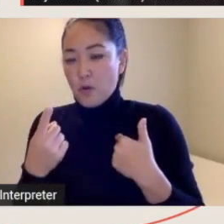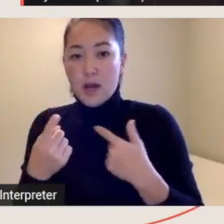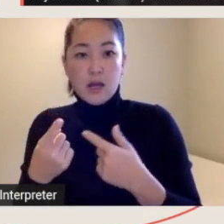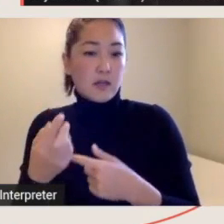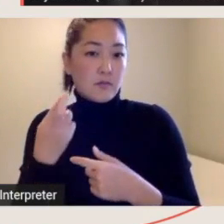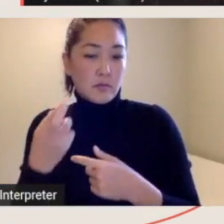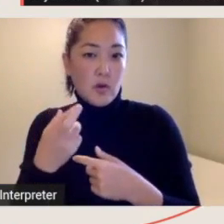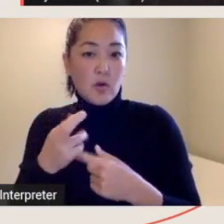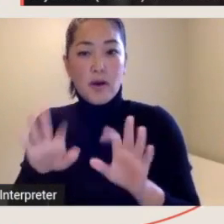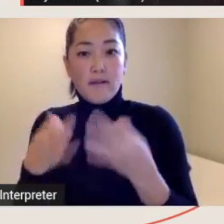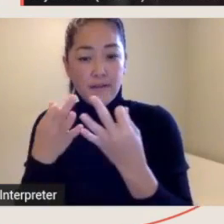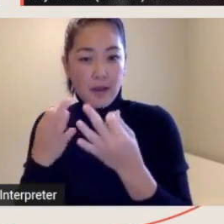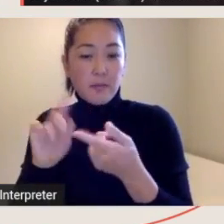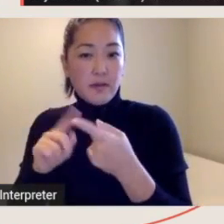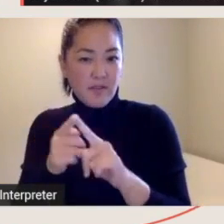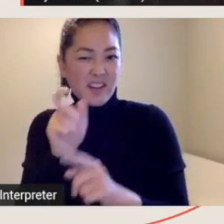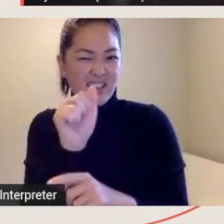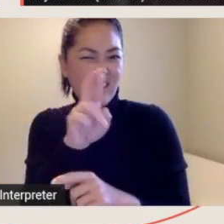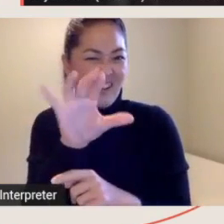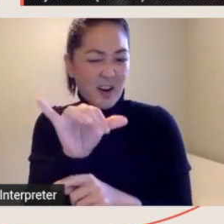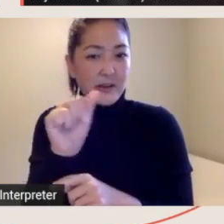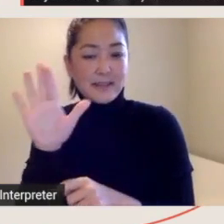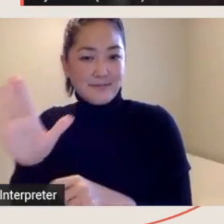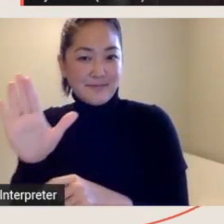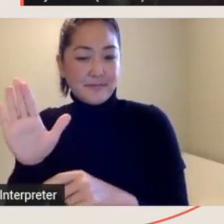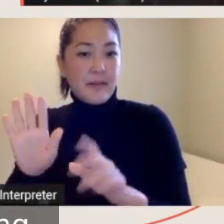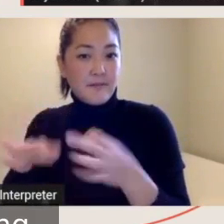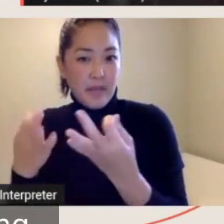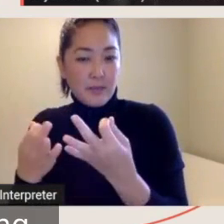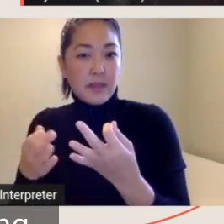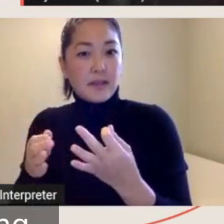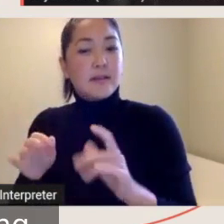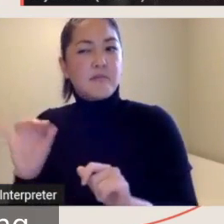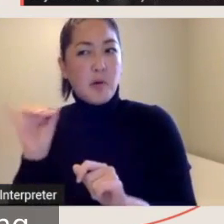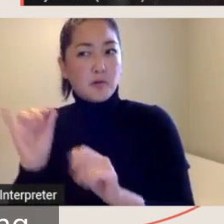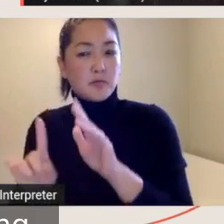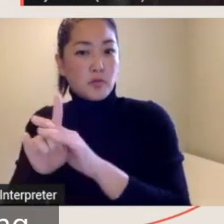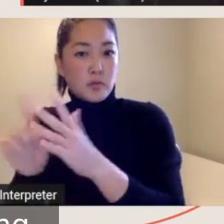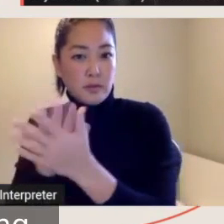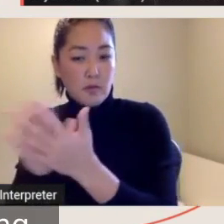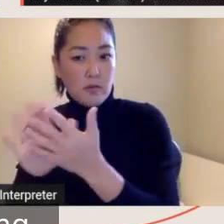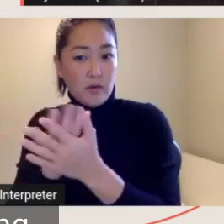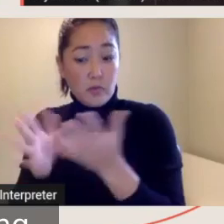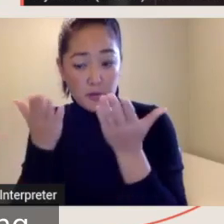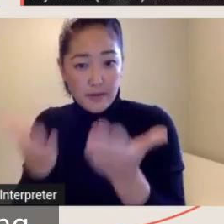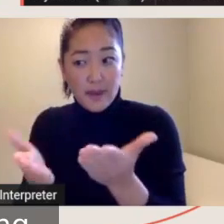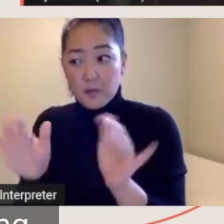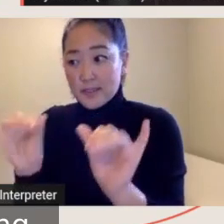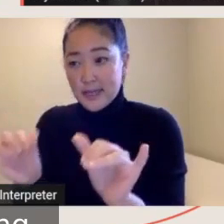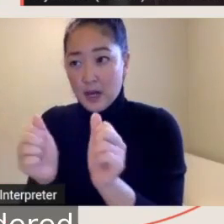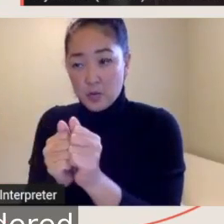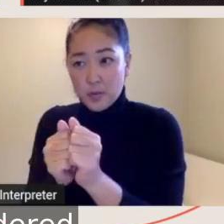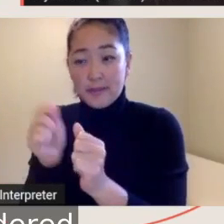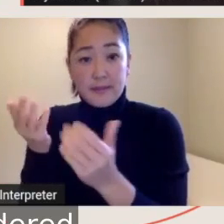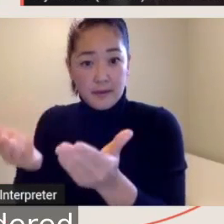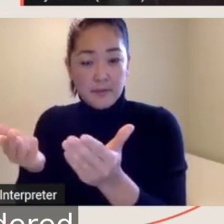doctor in that region and is also in the film, by the way. Once we got there, staying with him and visiting the